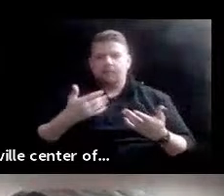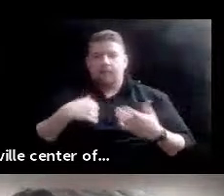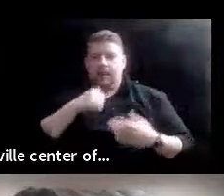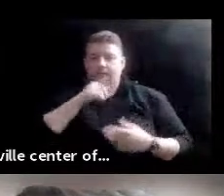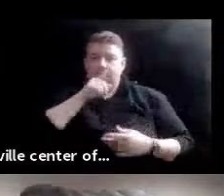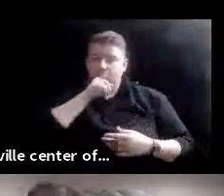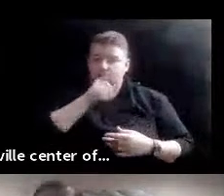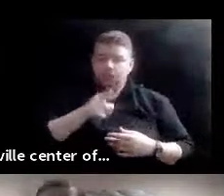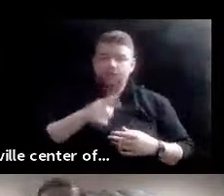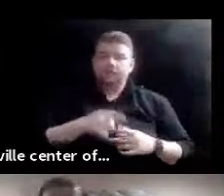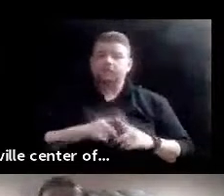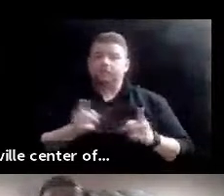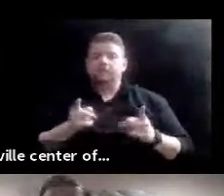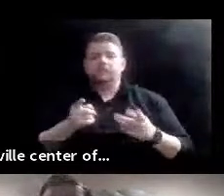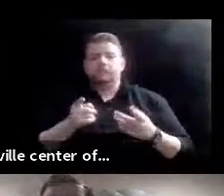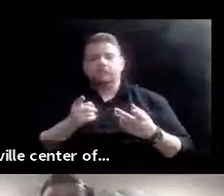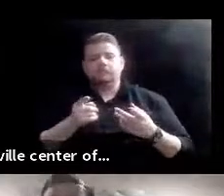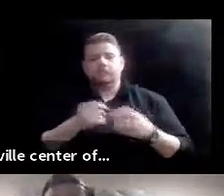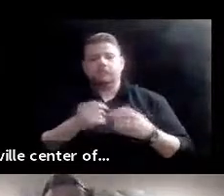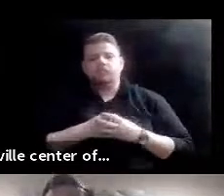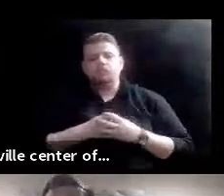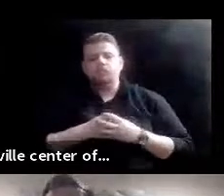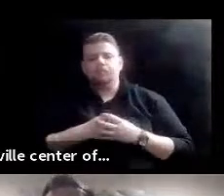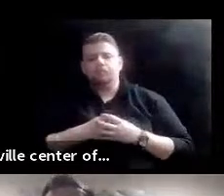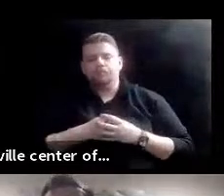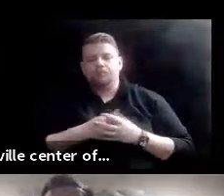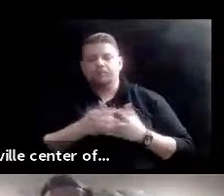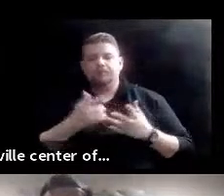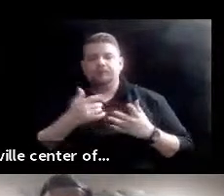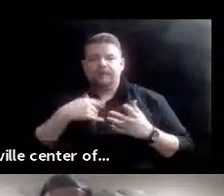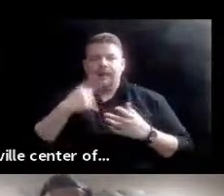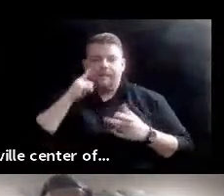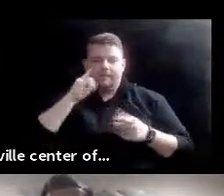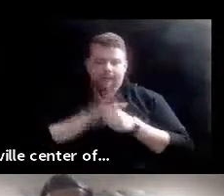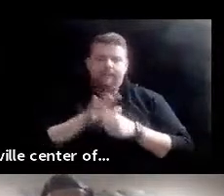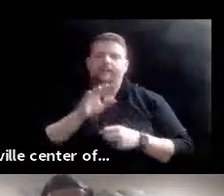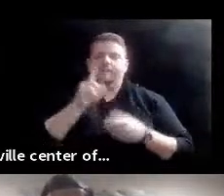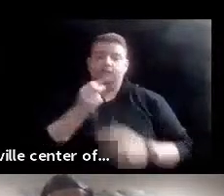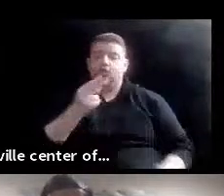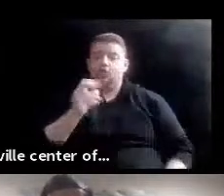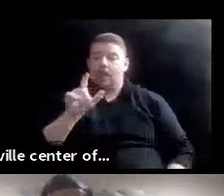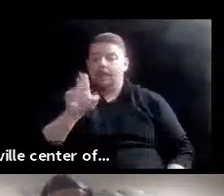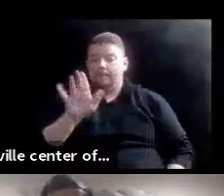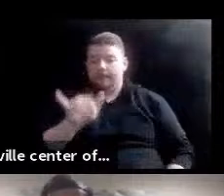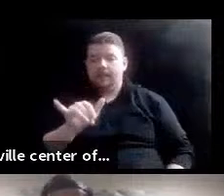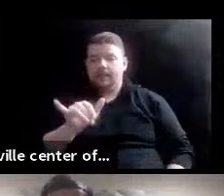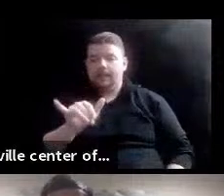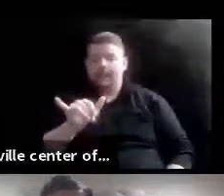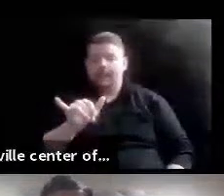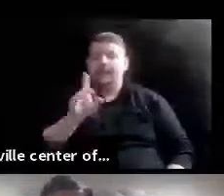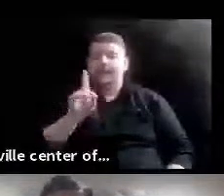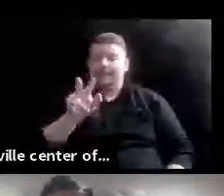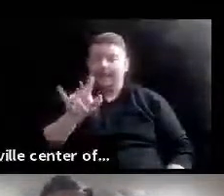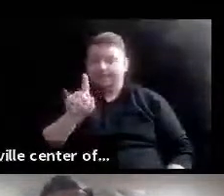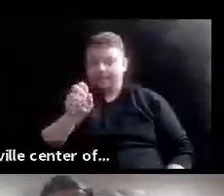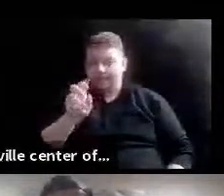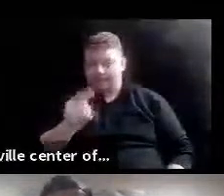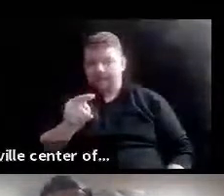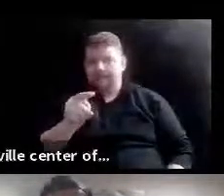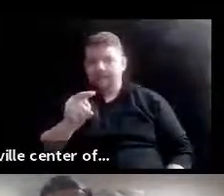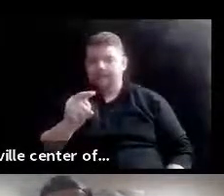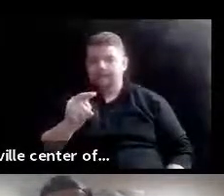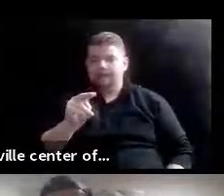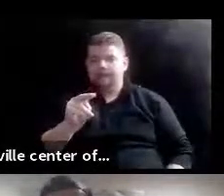sure. Yeah, and I believe Shelby and Davidson maybe also have,